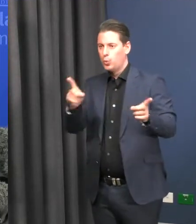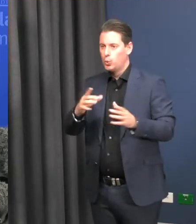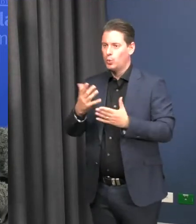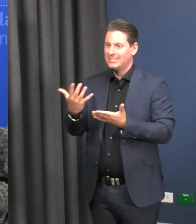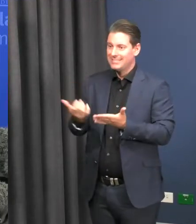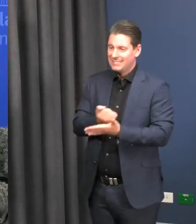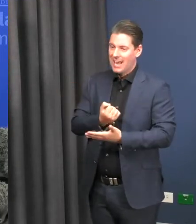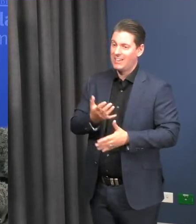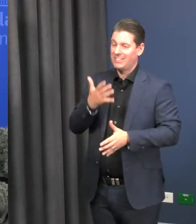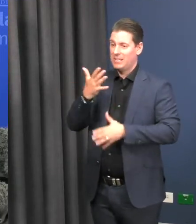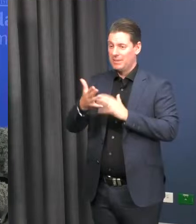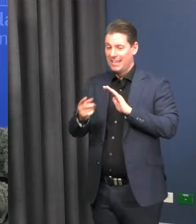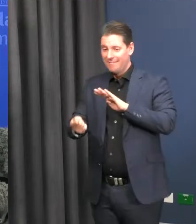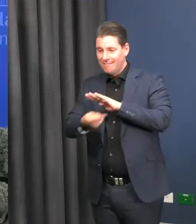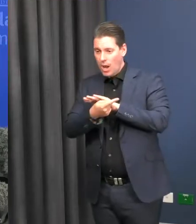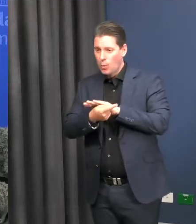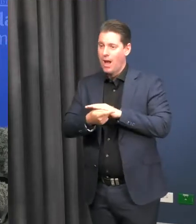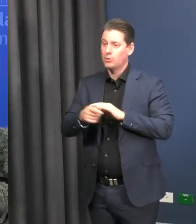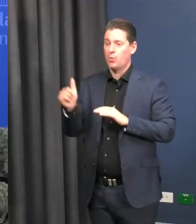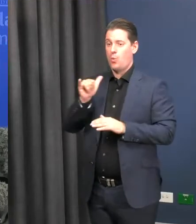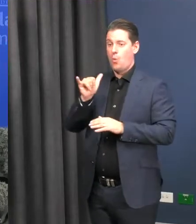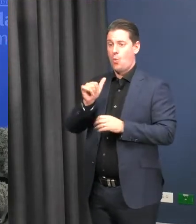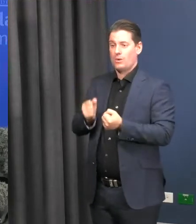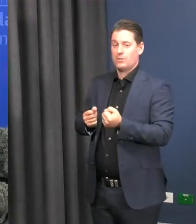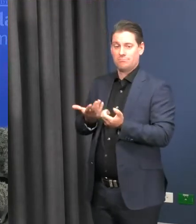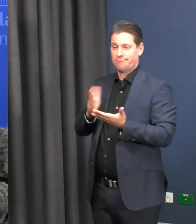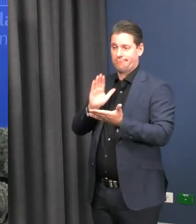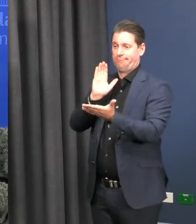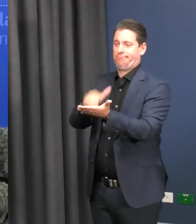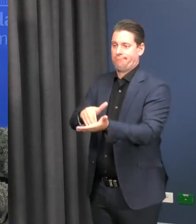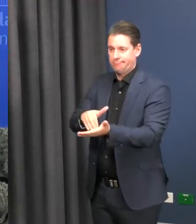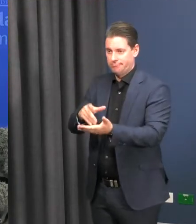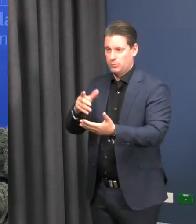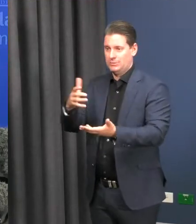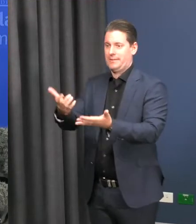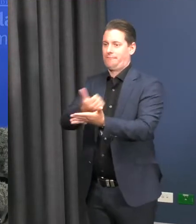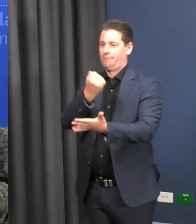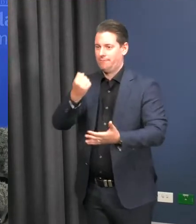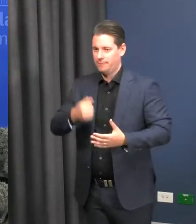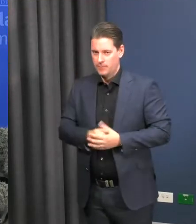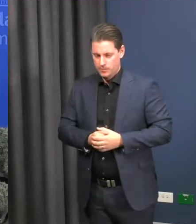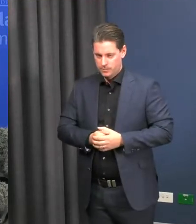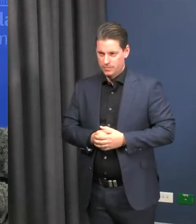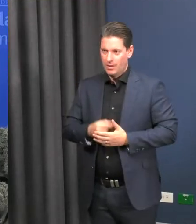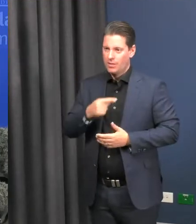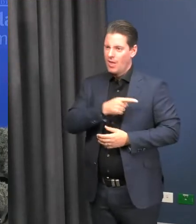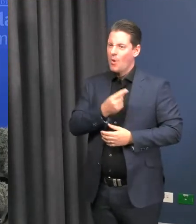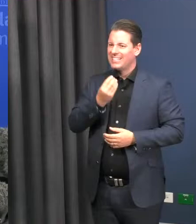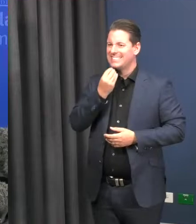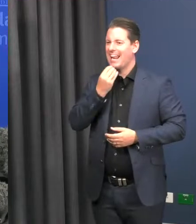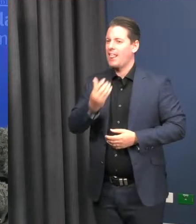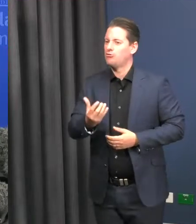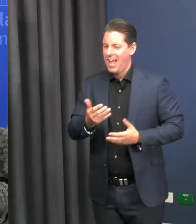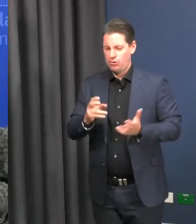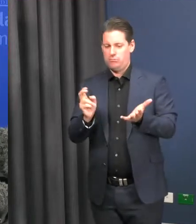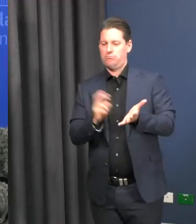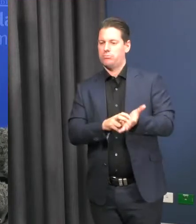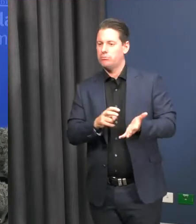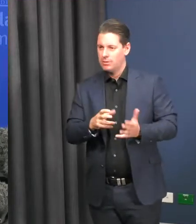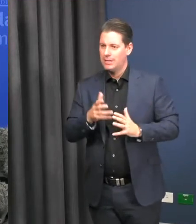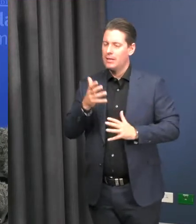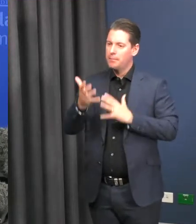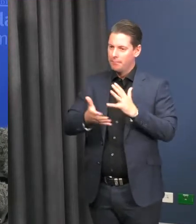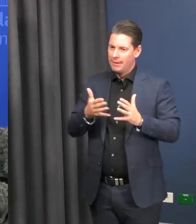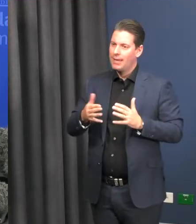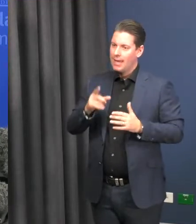or responding to emergency situations. The declarations also allow our emergency services personnel to control the movement